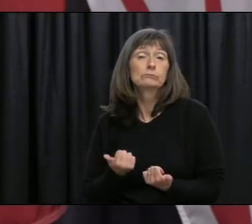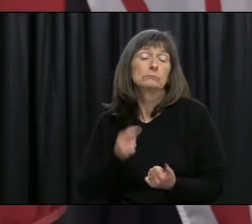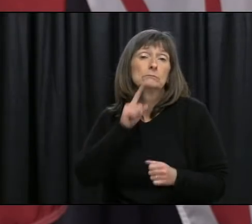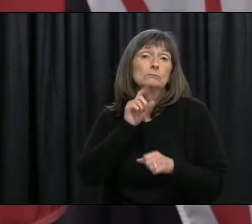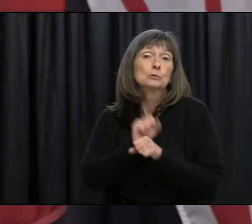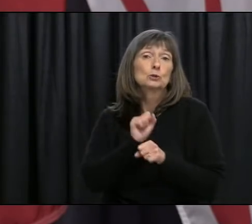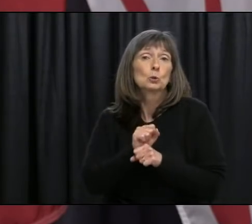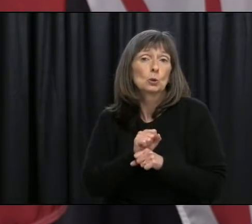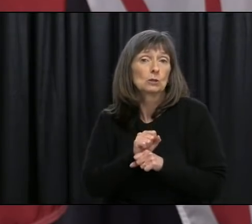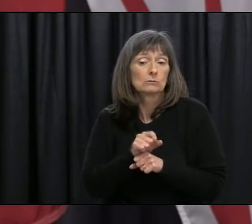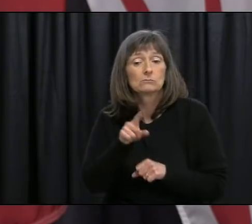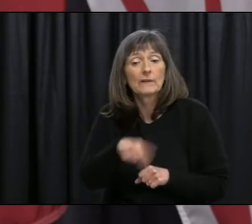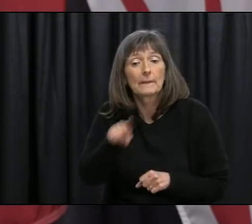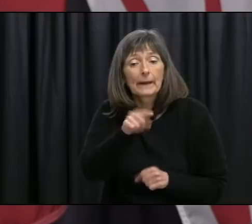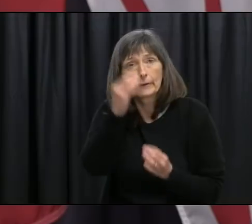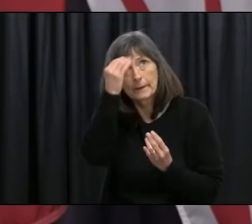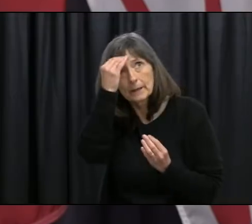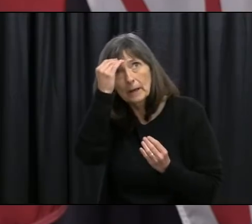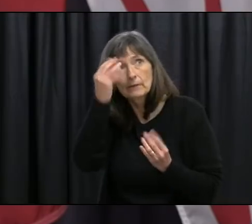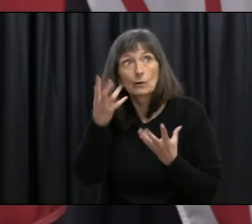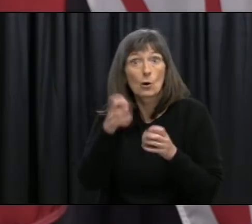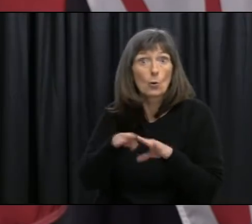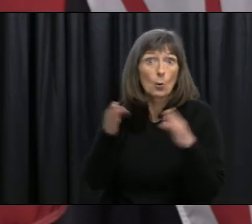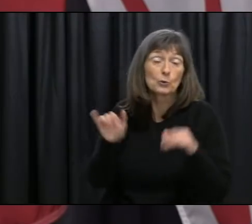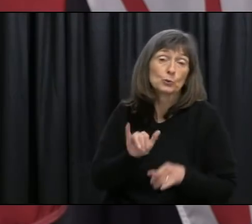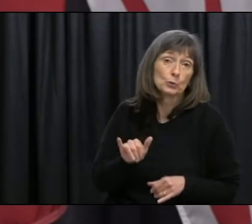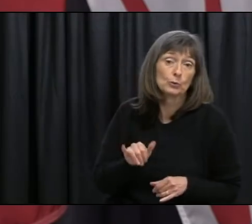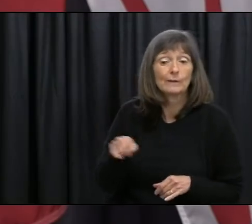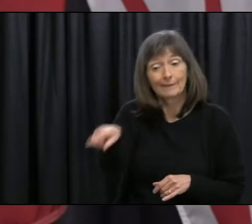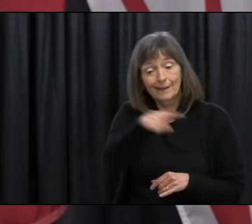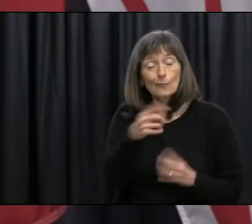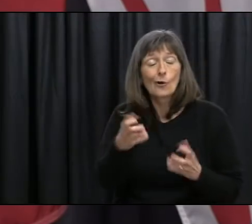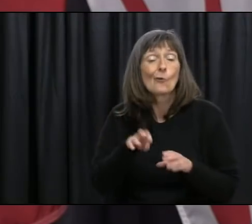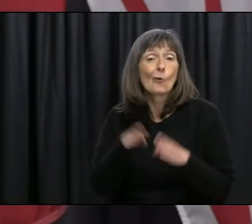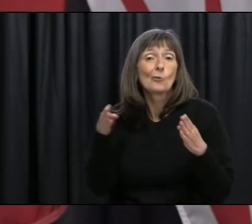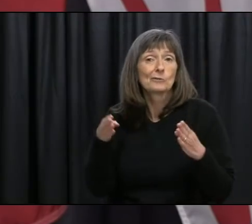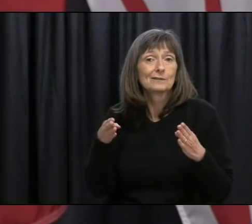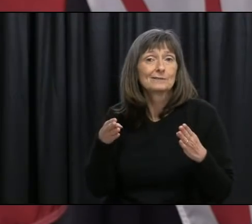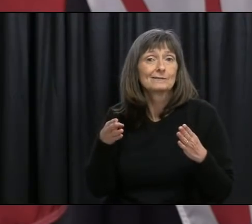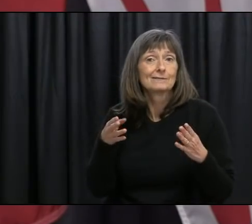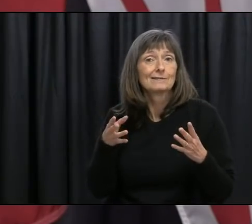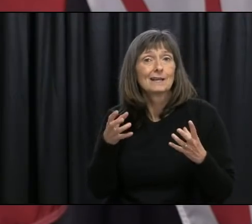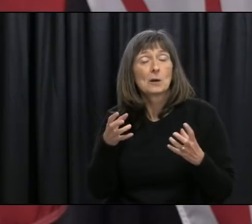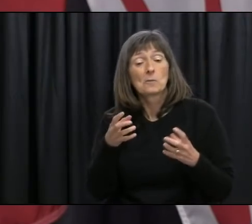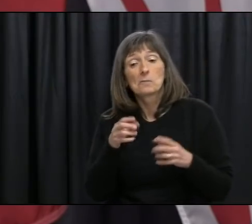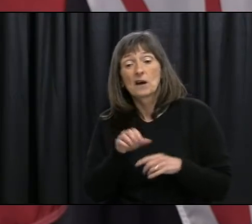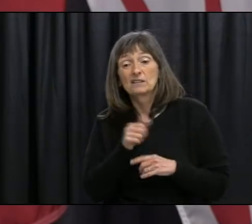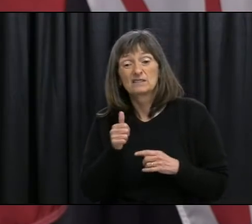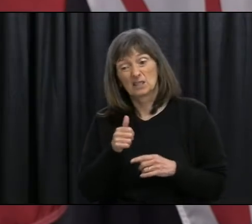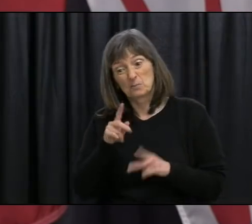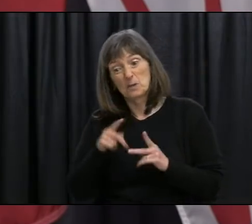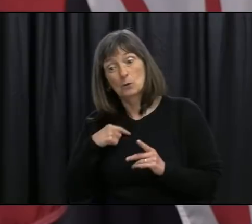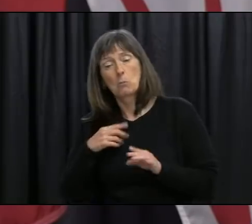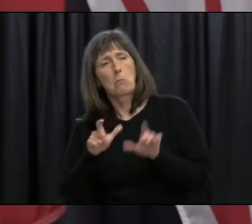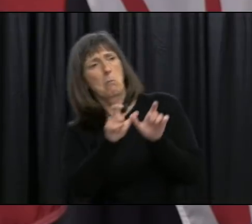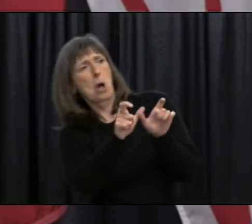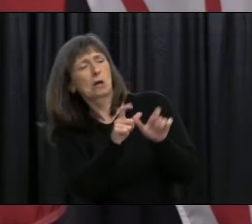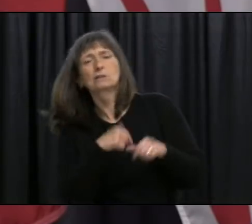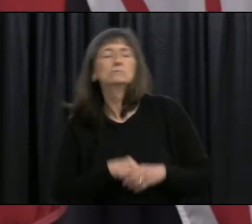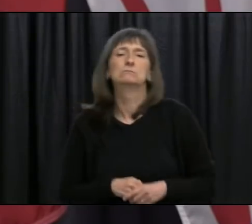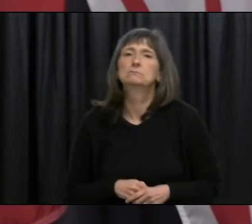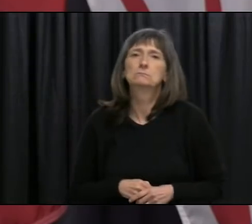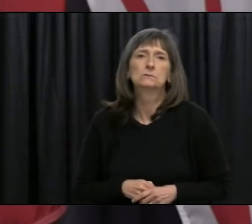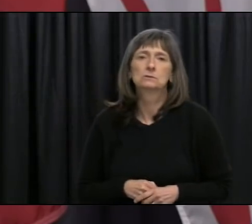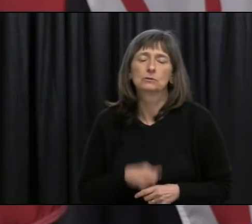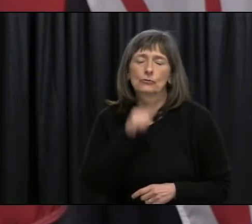that are making that decision, they want to get this done too. There's no question there's people deliberately staying in the way here. That's not what's happening. They're just making